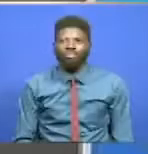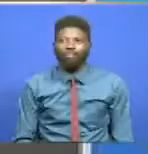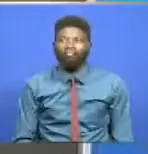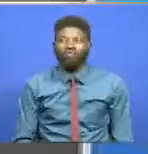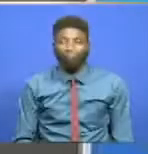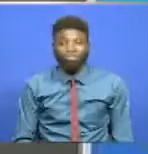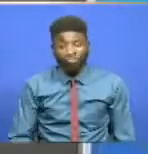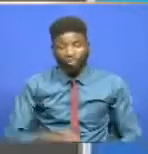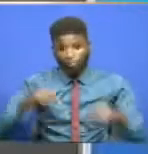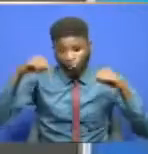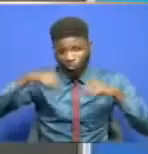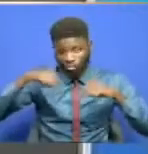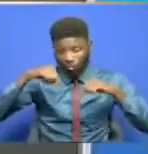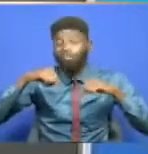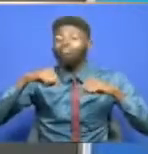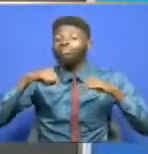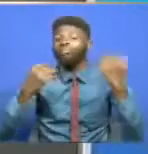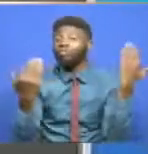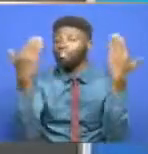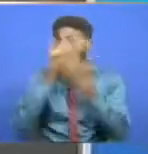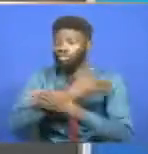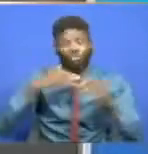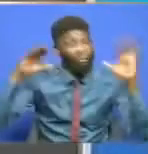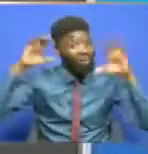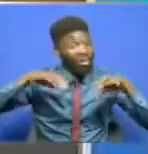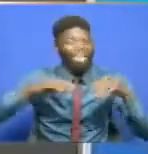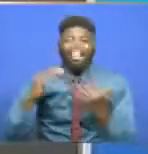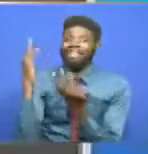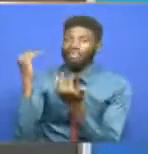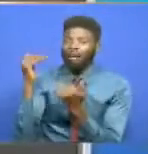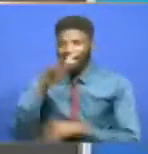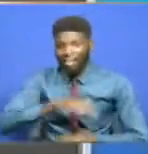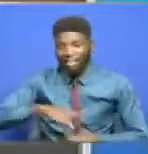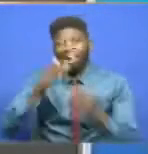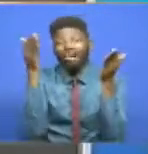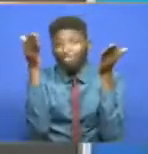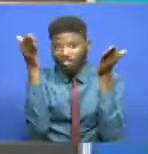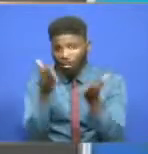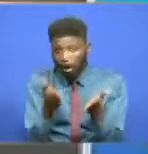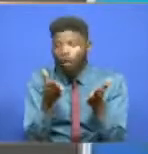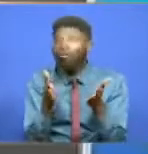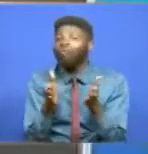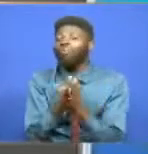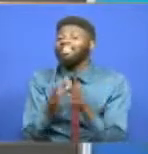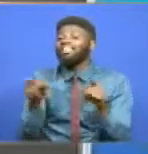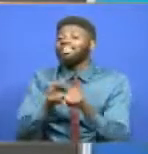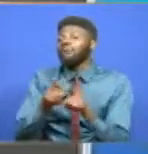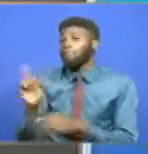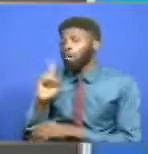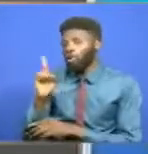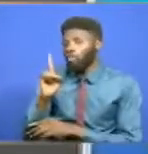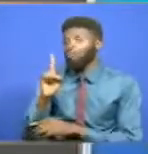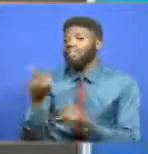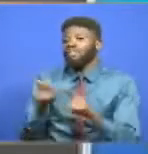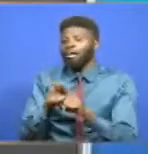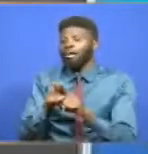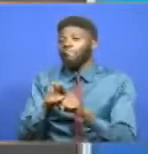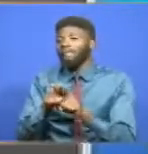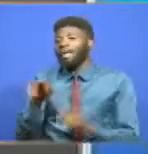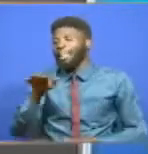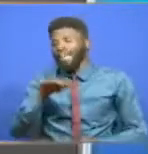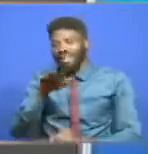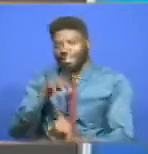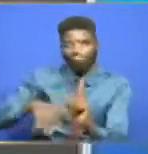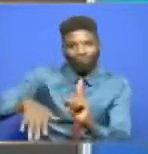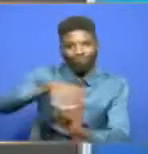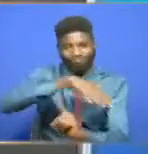It's another one of those nights where rainfall is expected in areas of the Rift Valley region and the capital city and its environs. Winds of up to